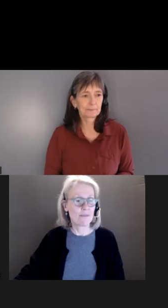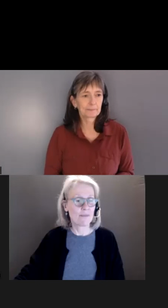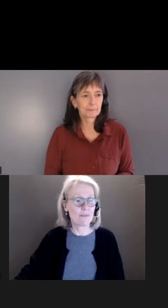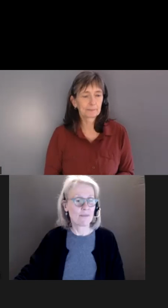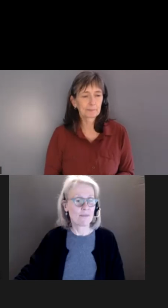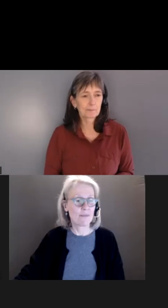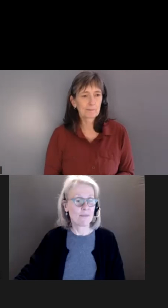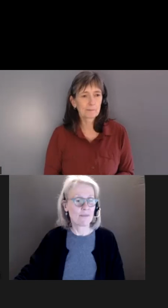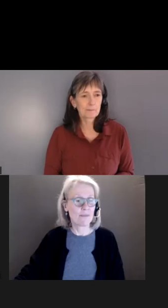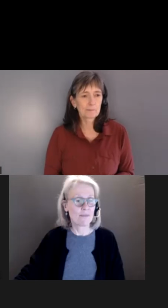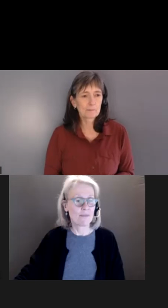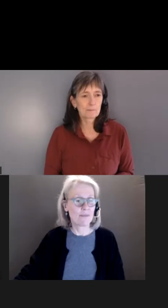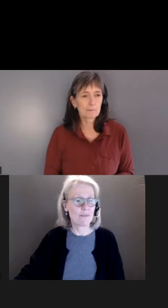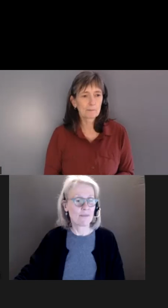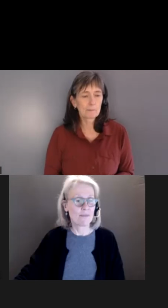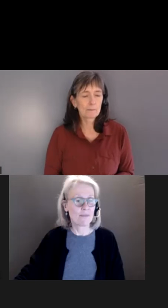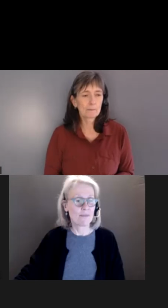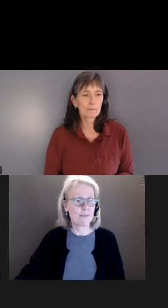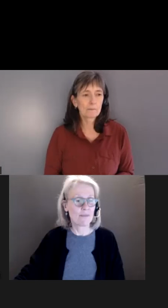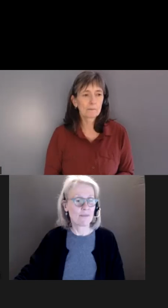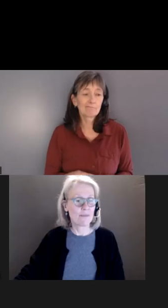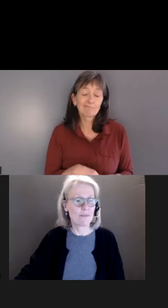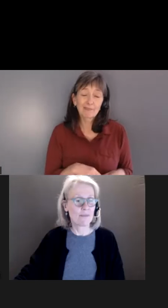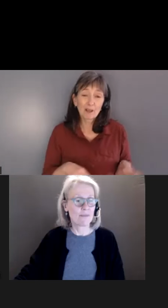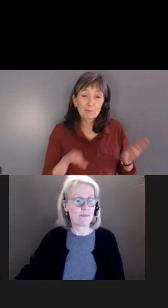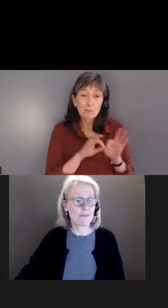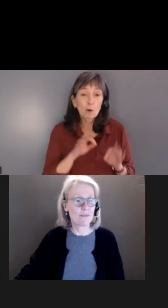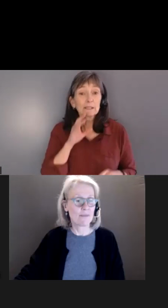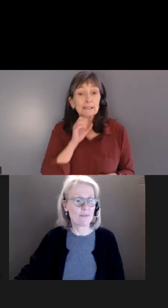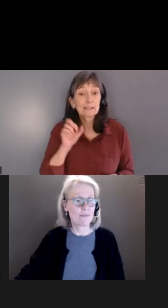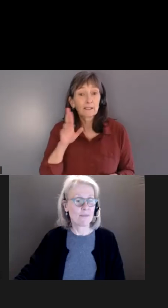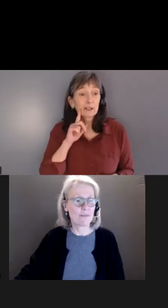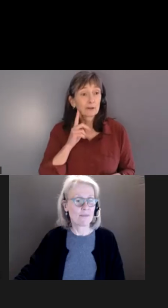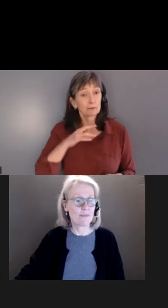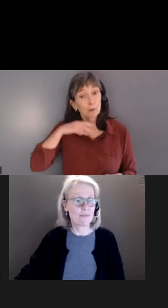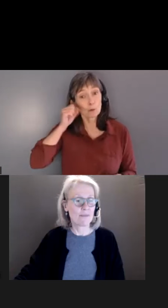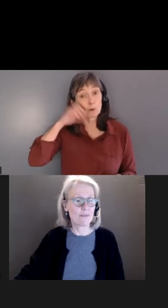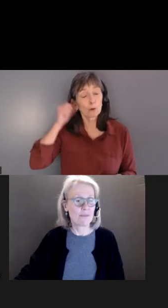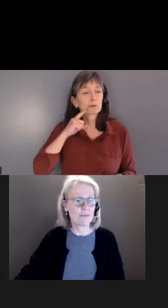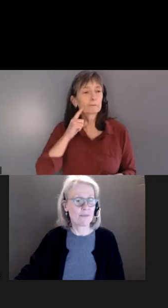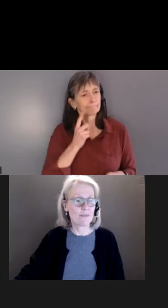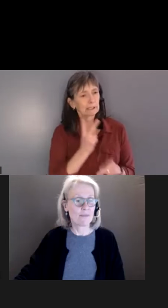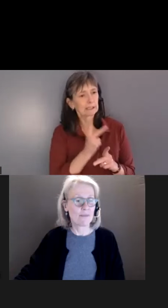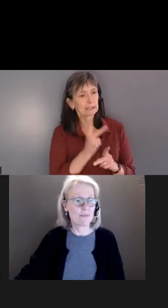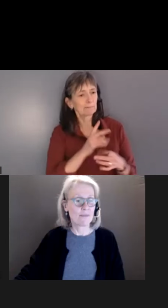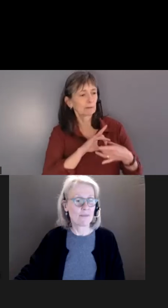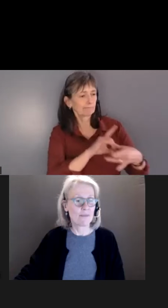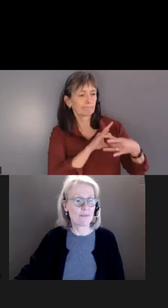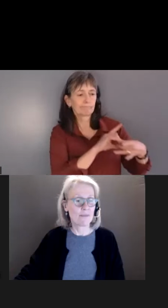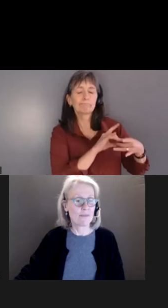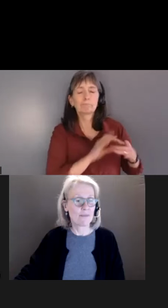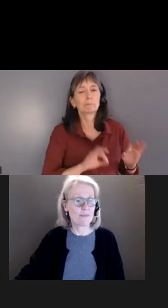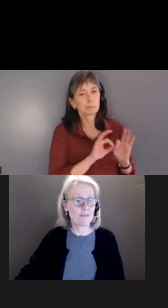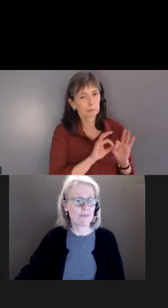So ensuring that older adults can maintain relationships and social connections as they age is also critical to enabling aging in the right